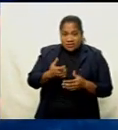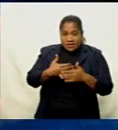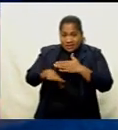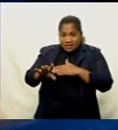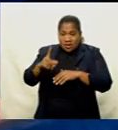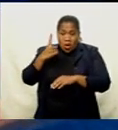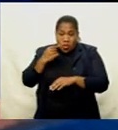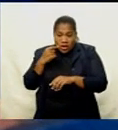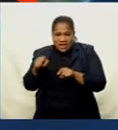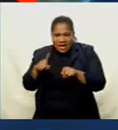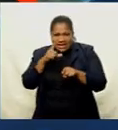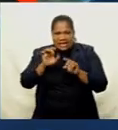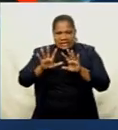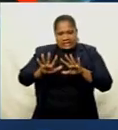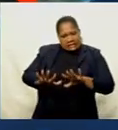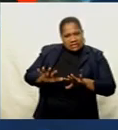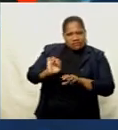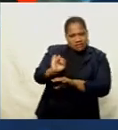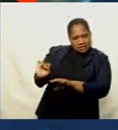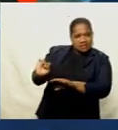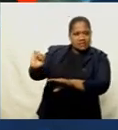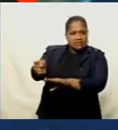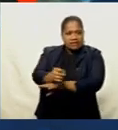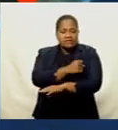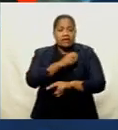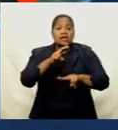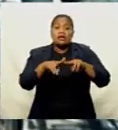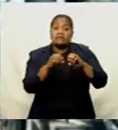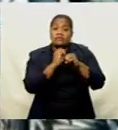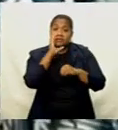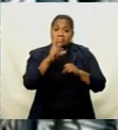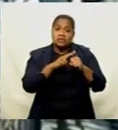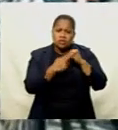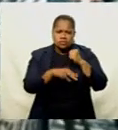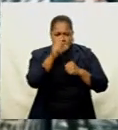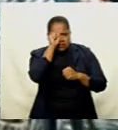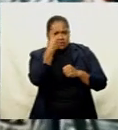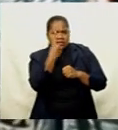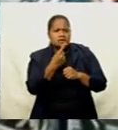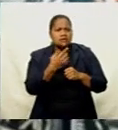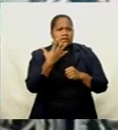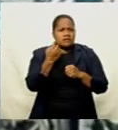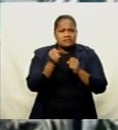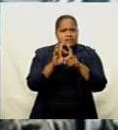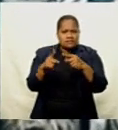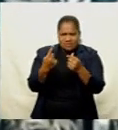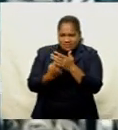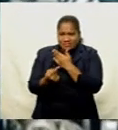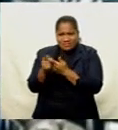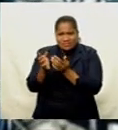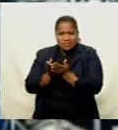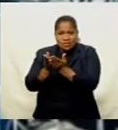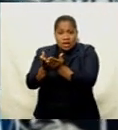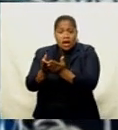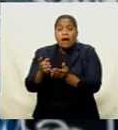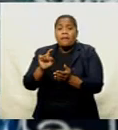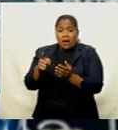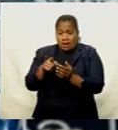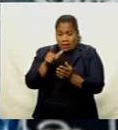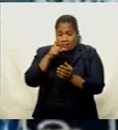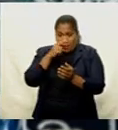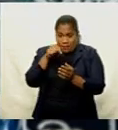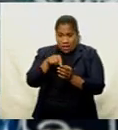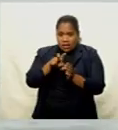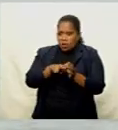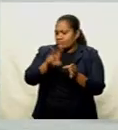survival. FBC News understands there was an altercation on the vessel and the crew members jumped overboard for